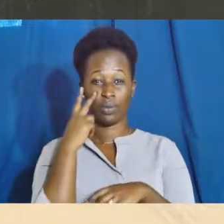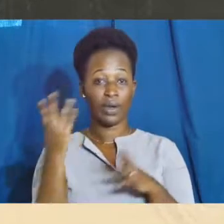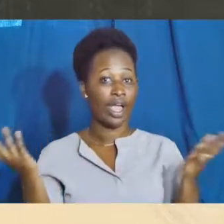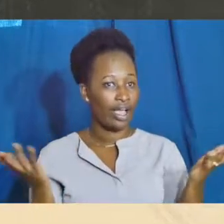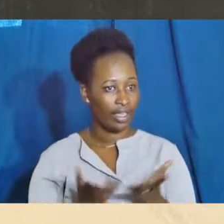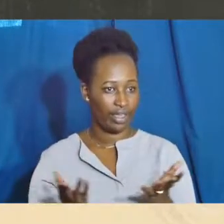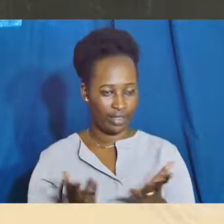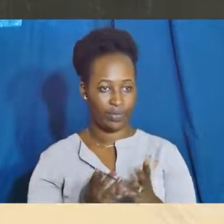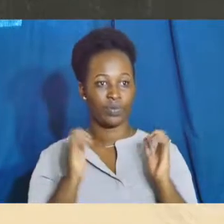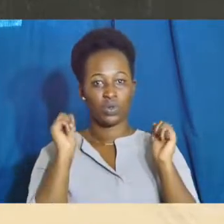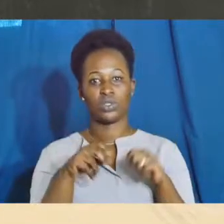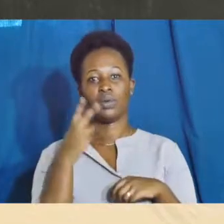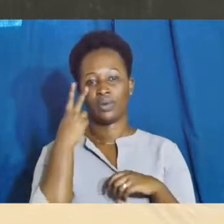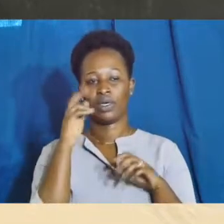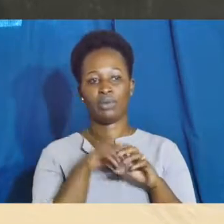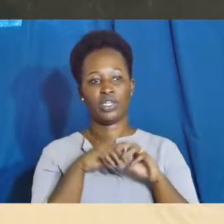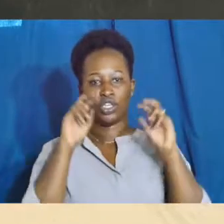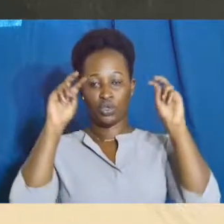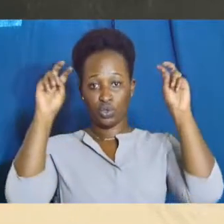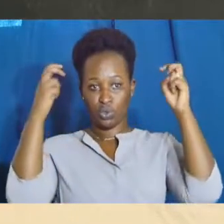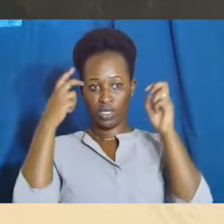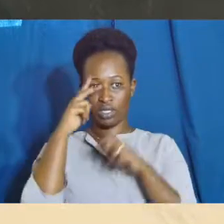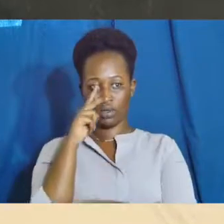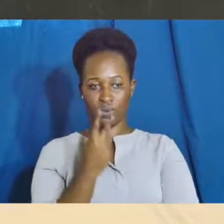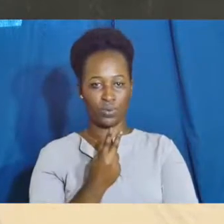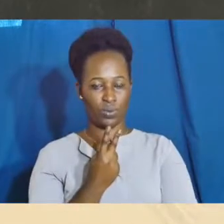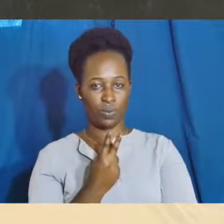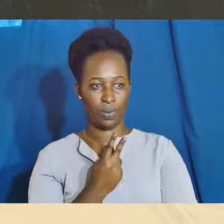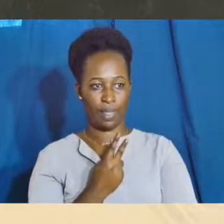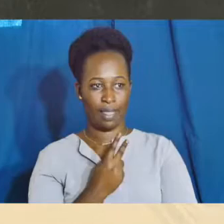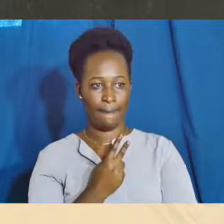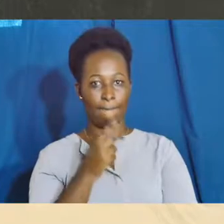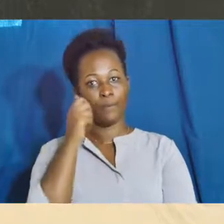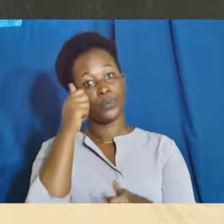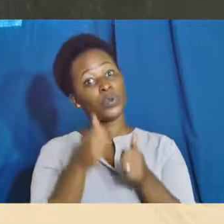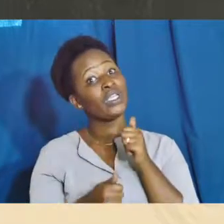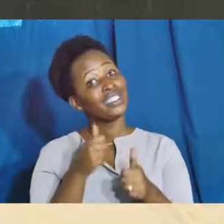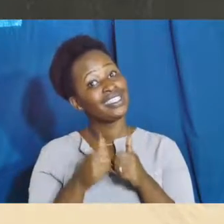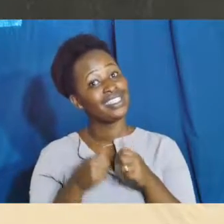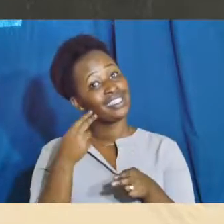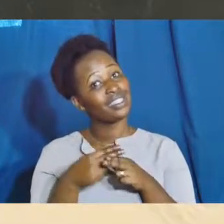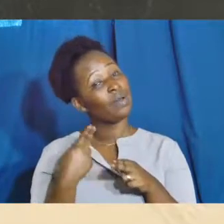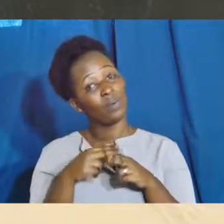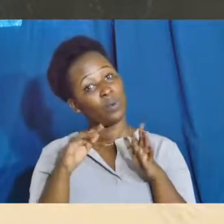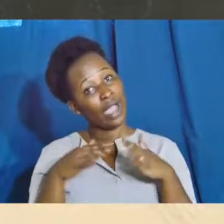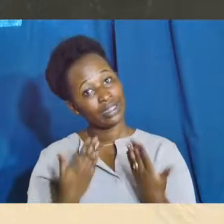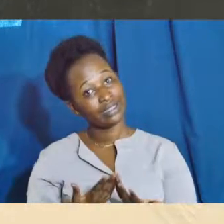in Unit 2, which is